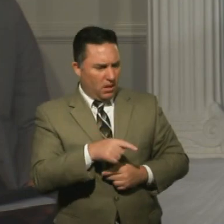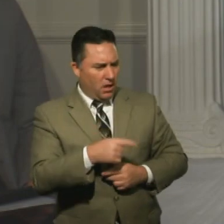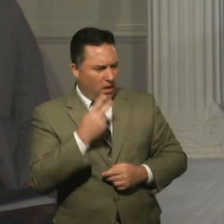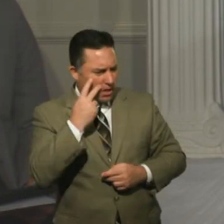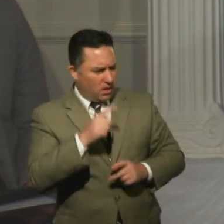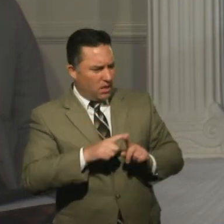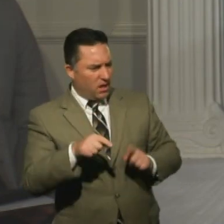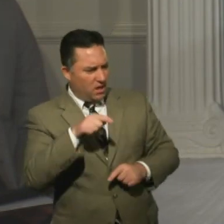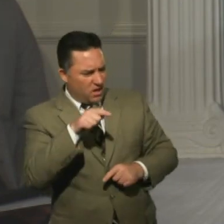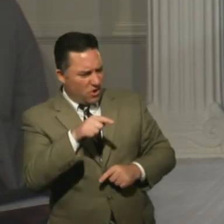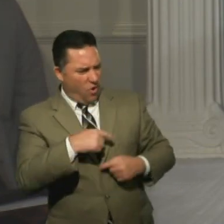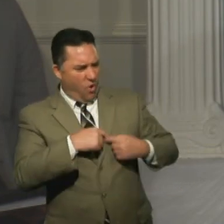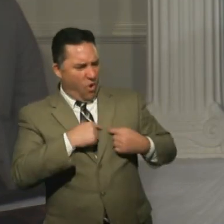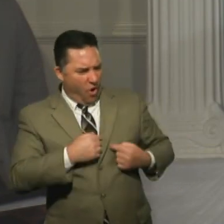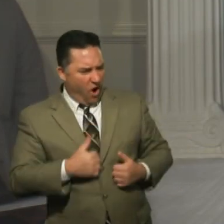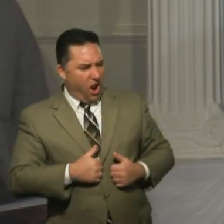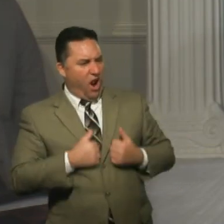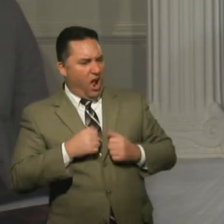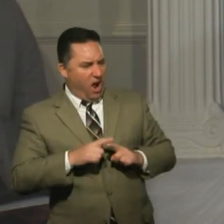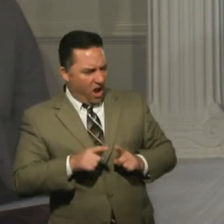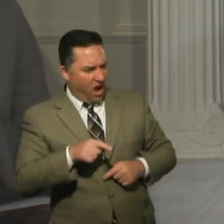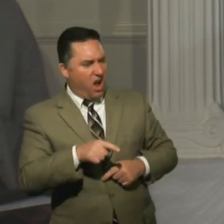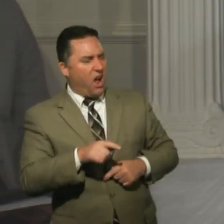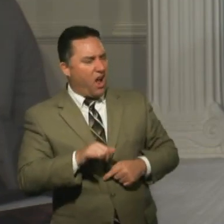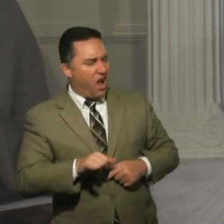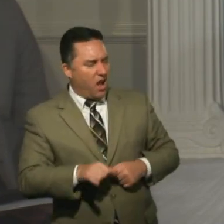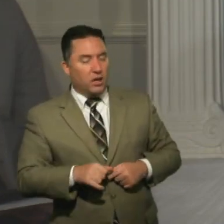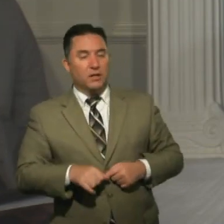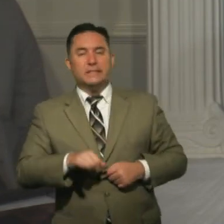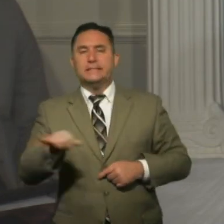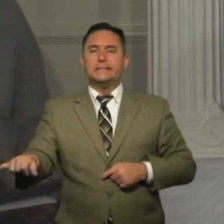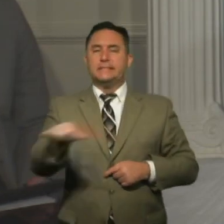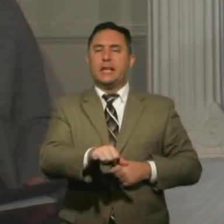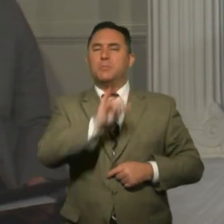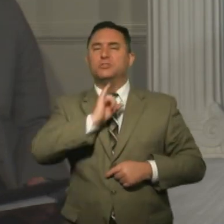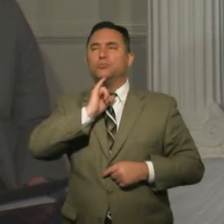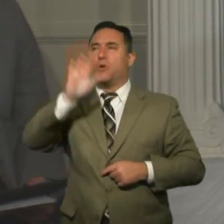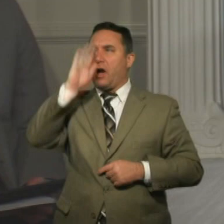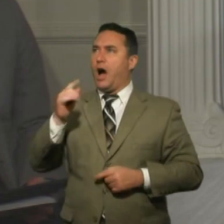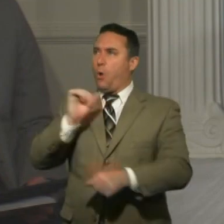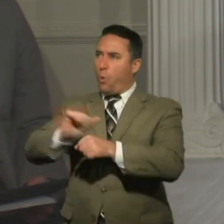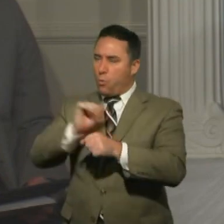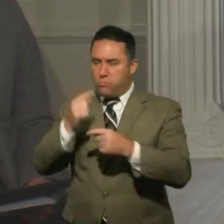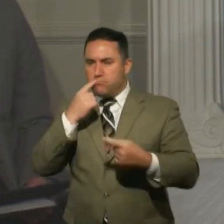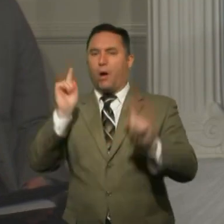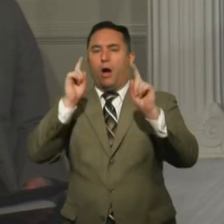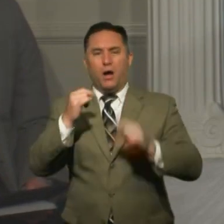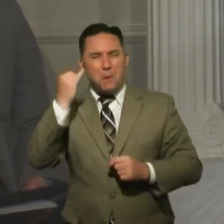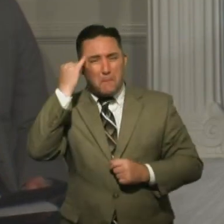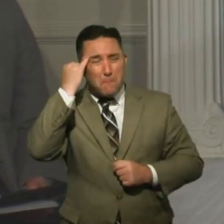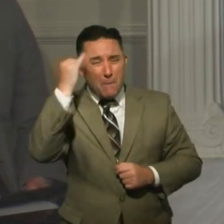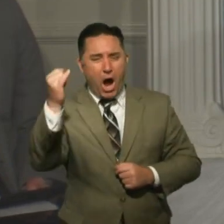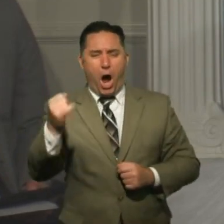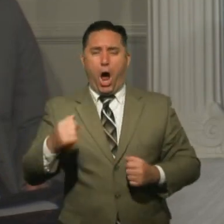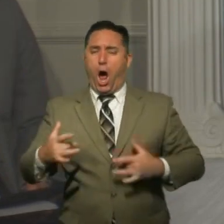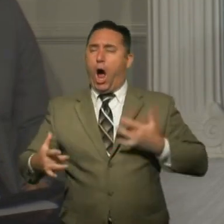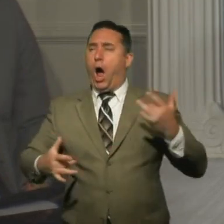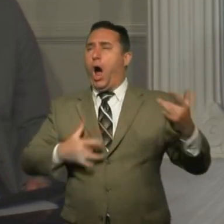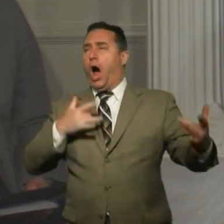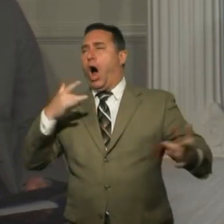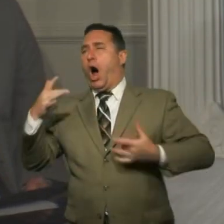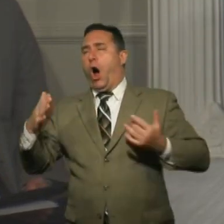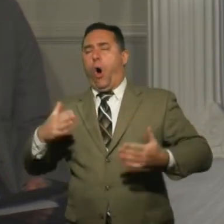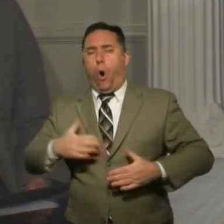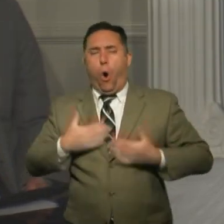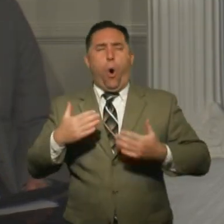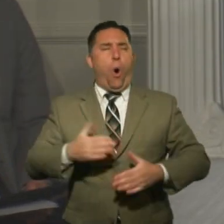see a difference in your heart and in your life. And just like the Israelites right there, they saw God work. Can you imagine the euphoria? Can you imagine the